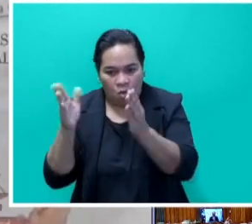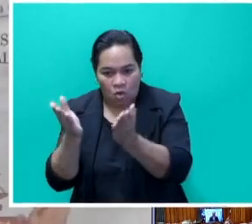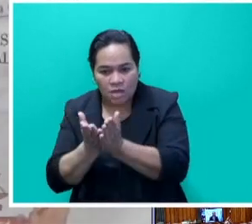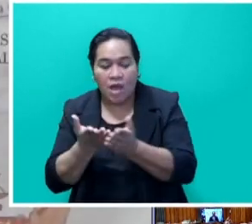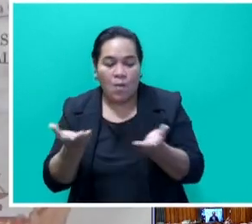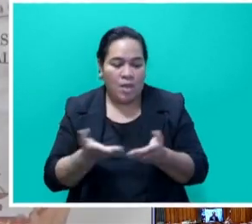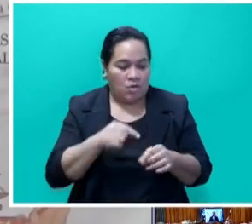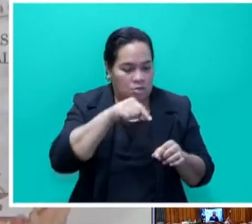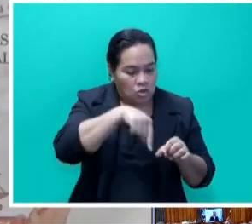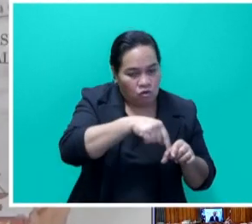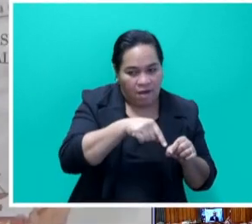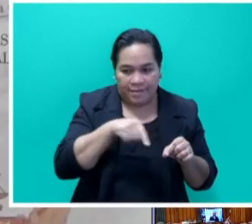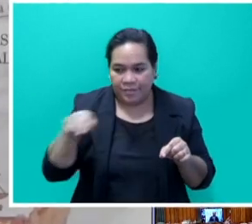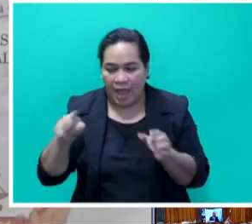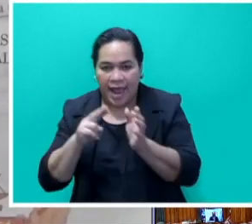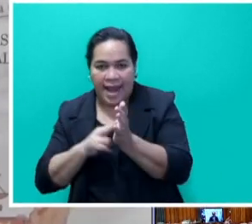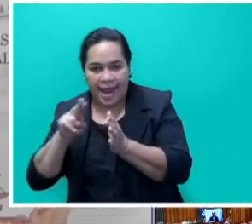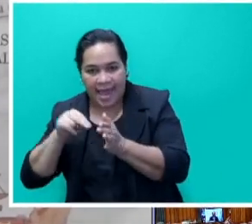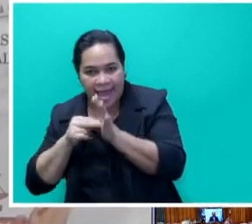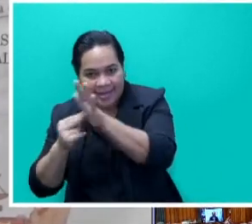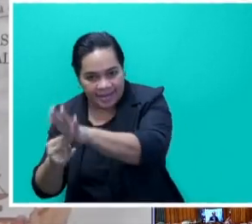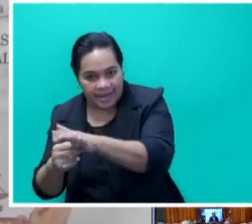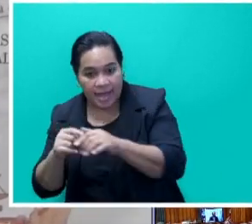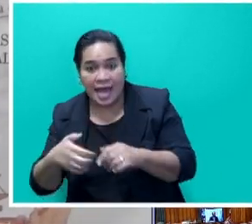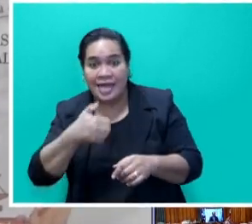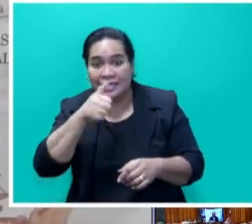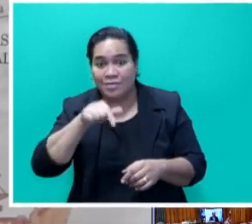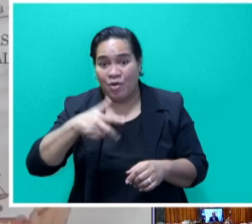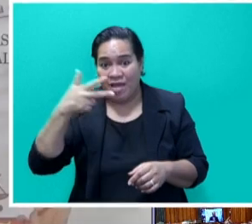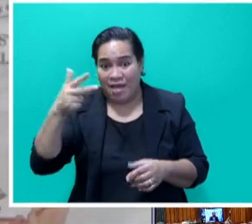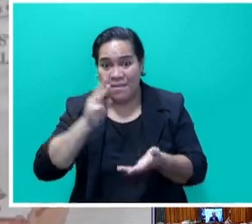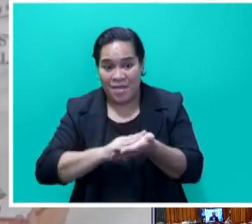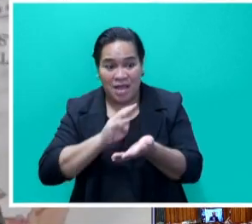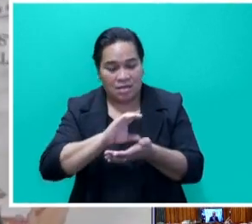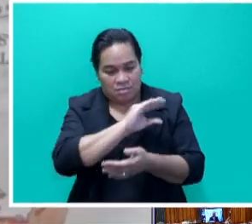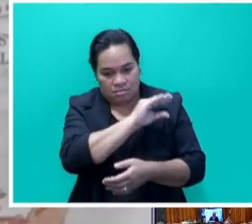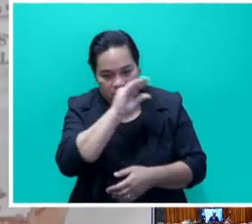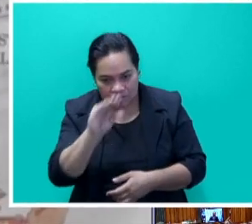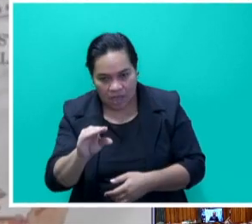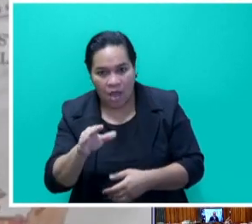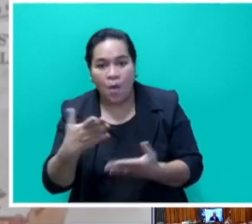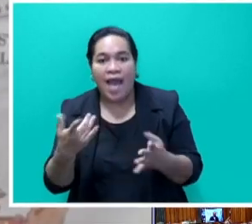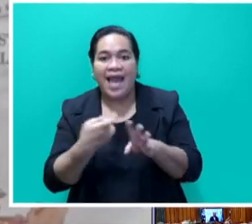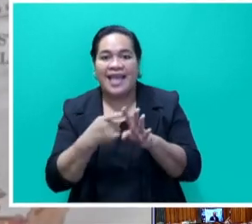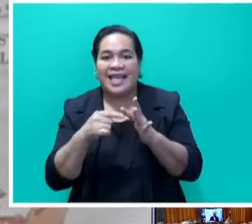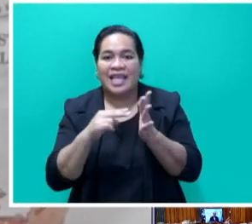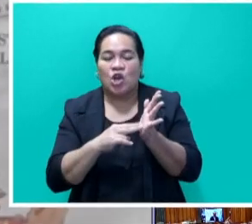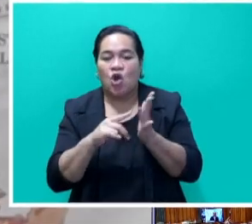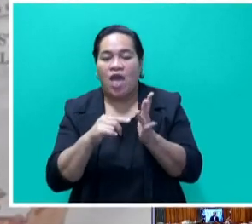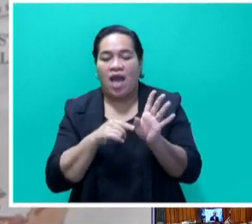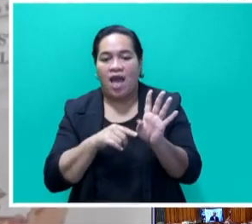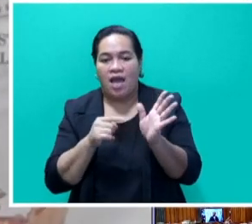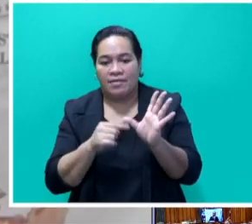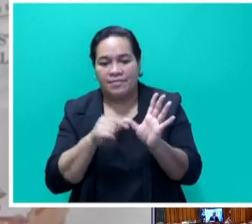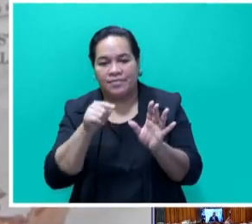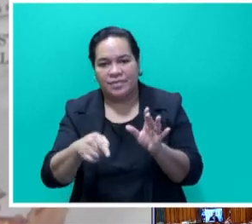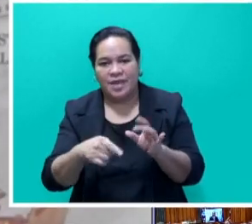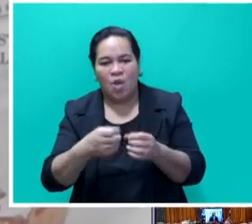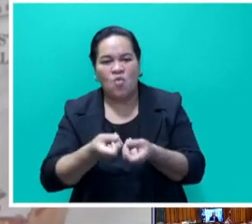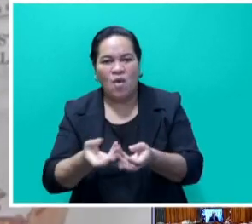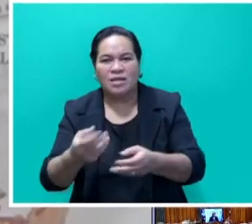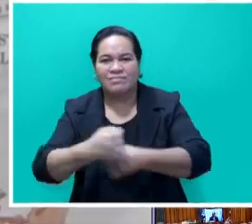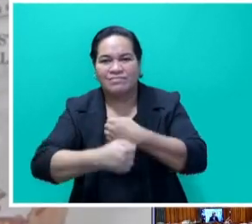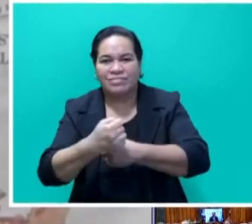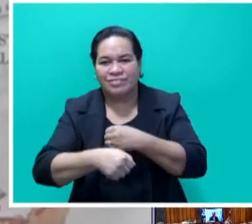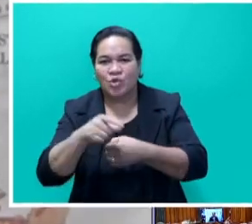and Nandi, and there's $6.8 million allocated for the ongoing contract at the Kinoya wastewater treatment plant.